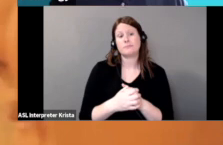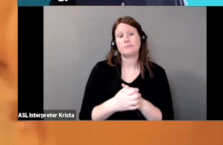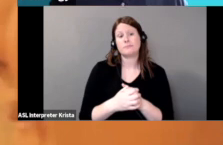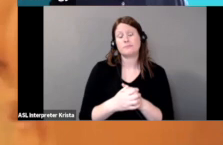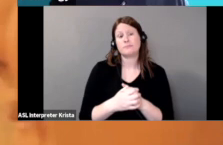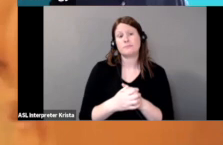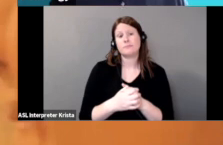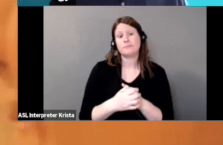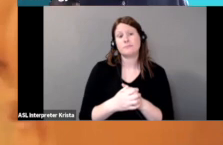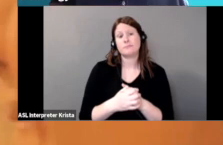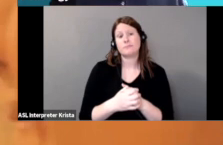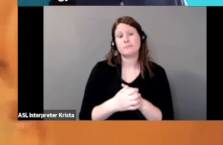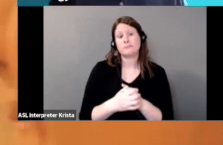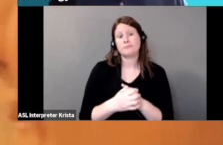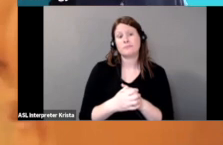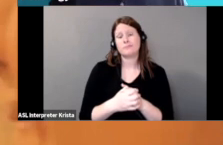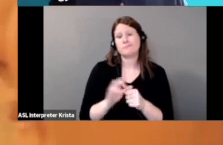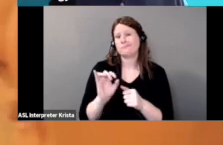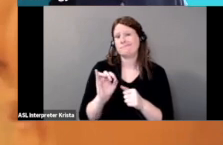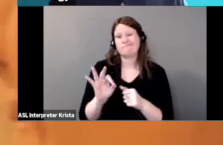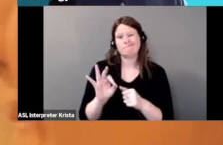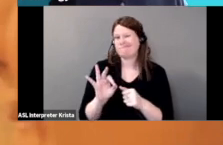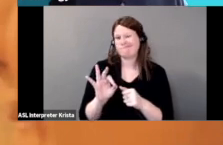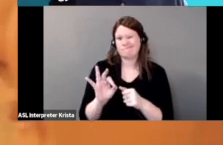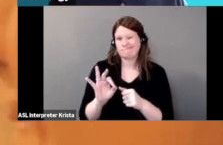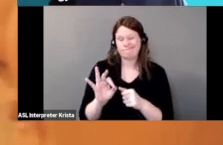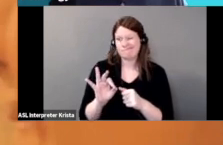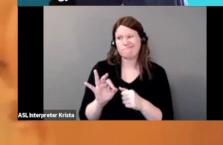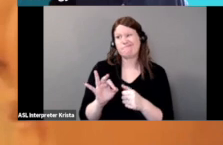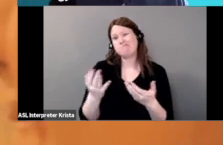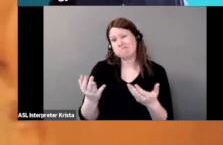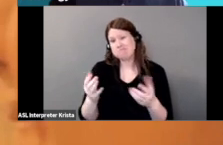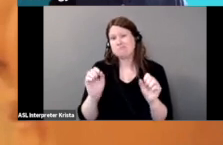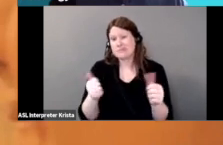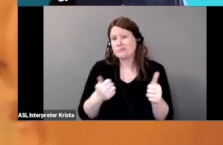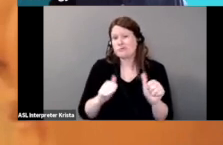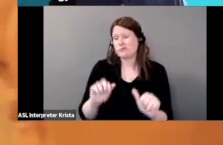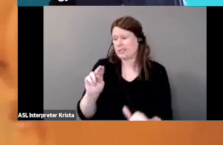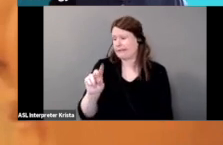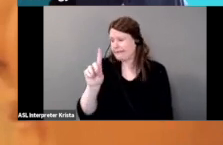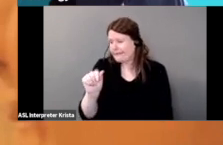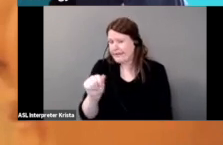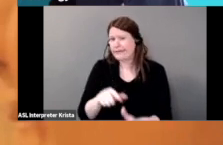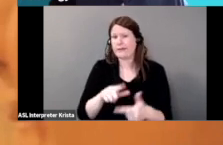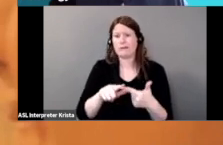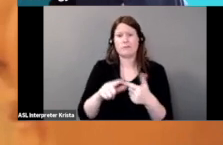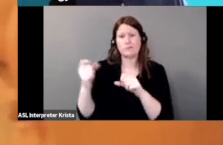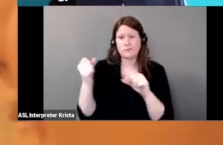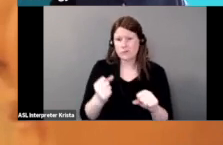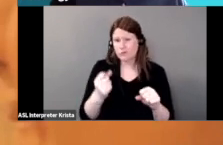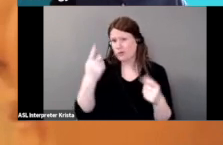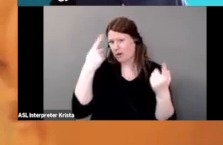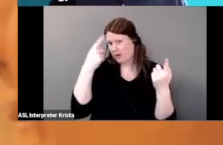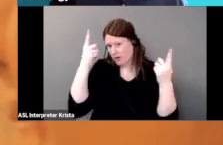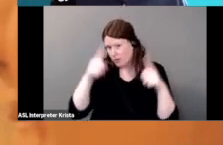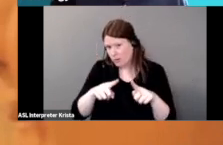the case, then you can try to protect it through NDA and a strong agreement. But if it's already out in the public, then that